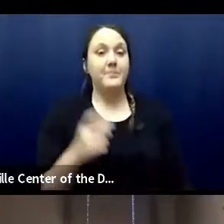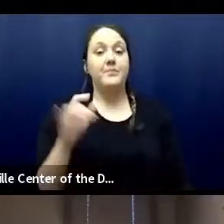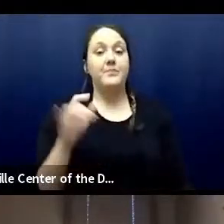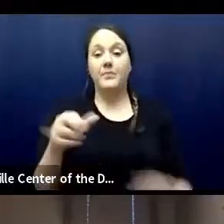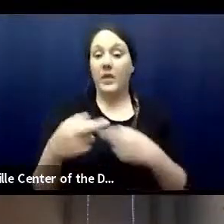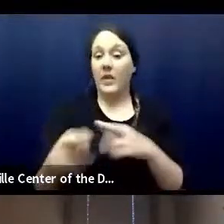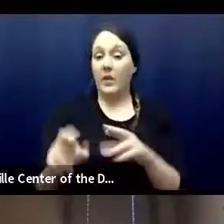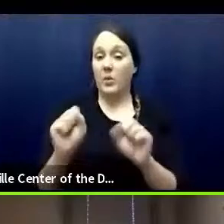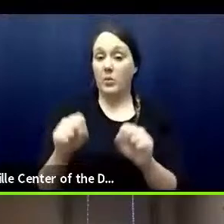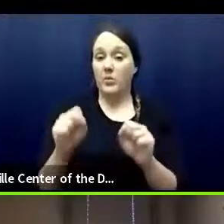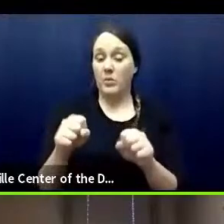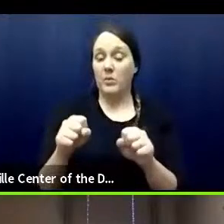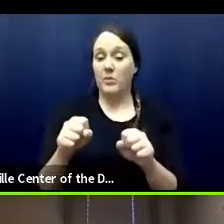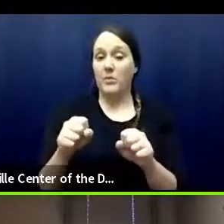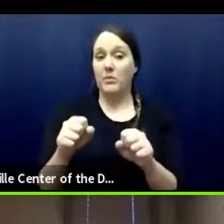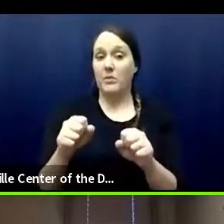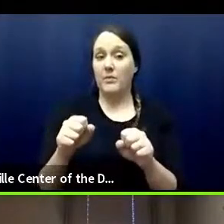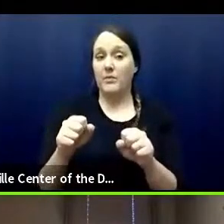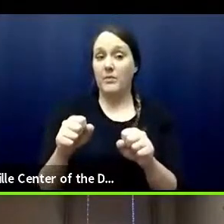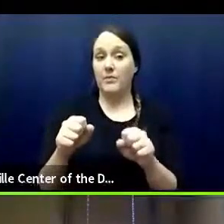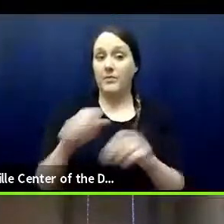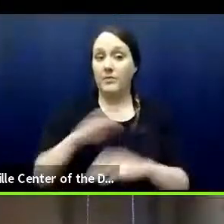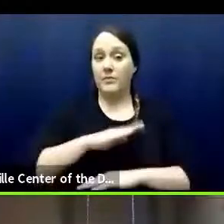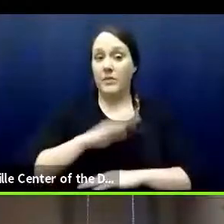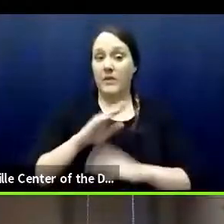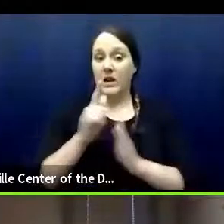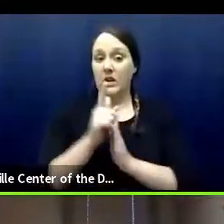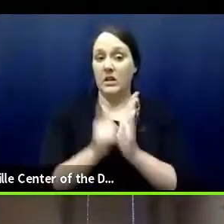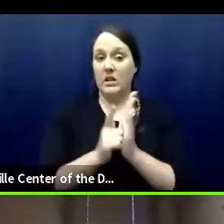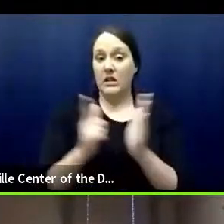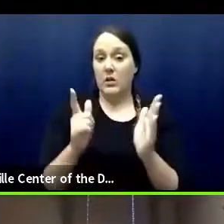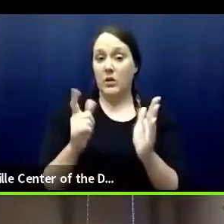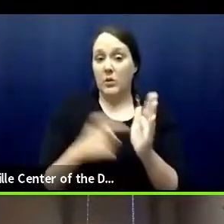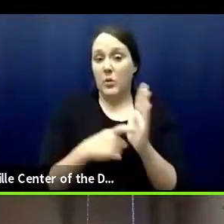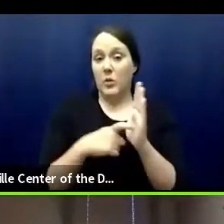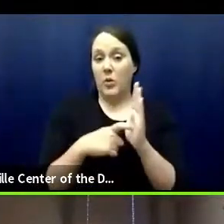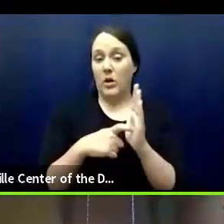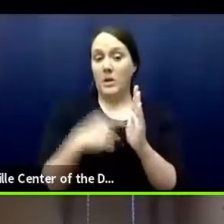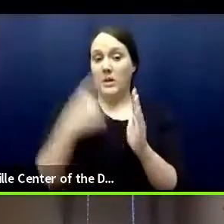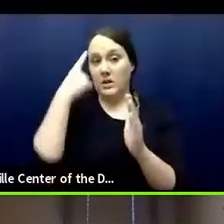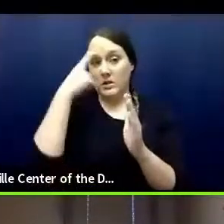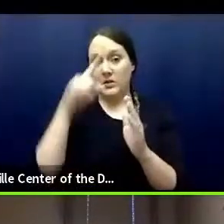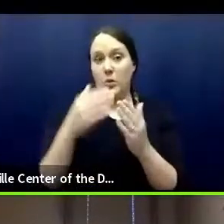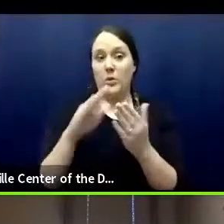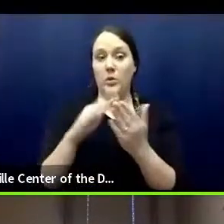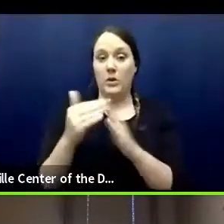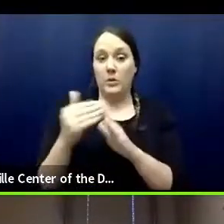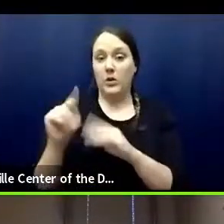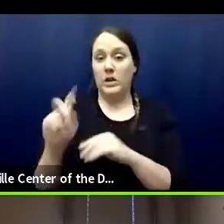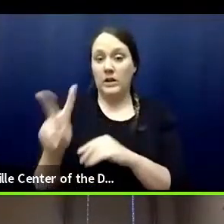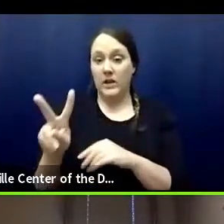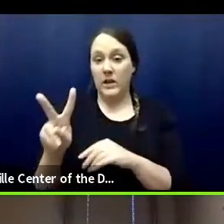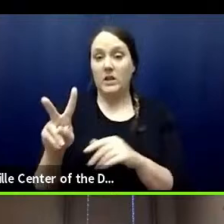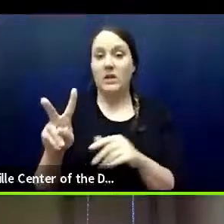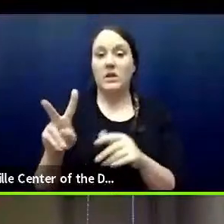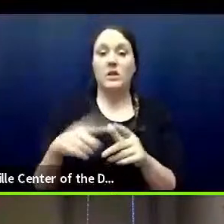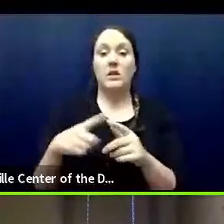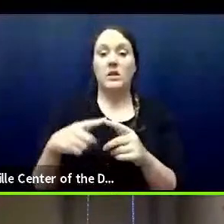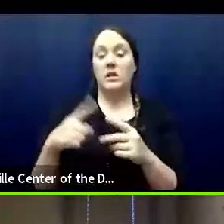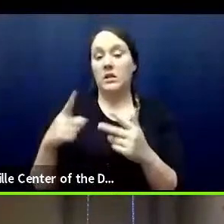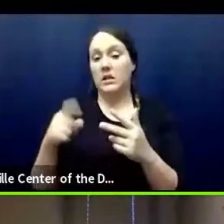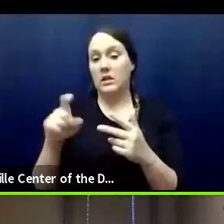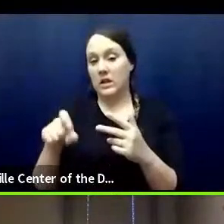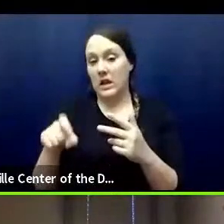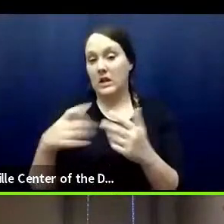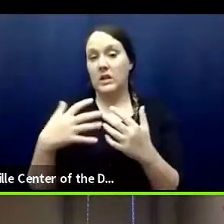room capable of fulfilling our legal obligations in terms of community TV and necessary